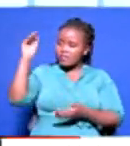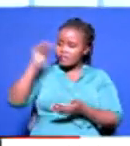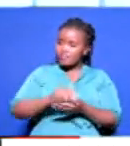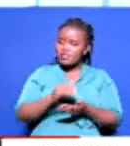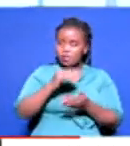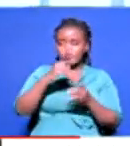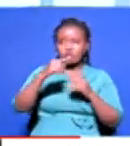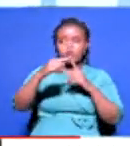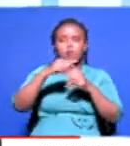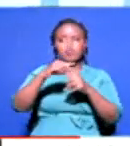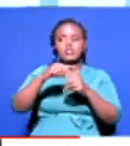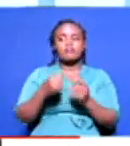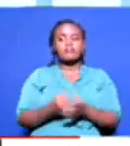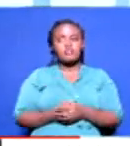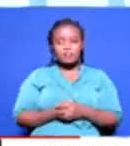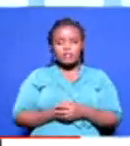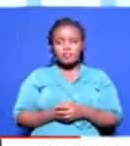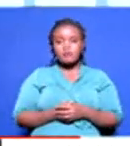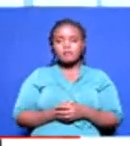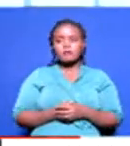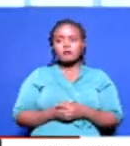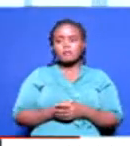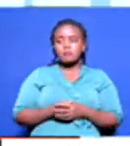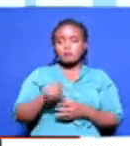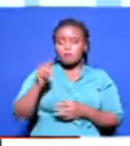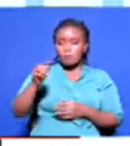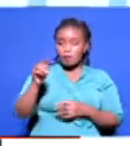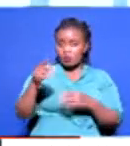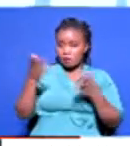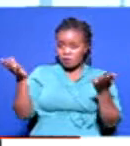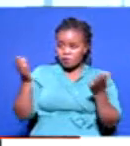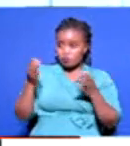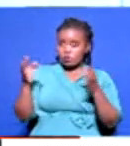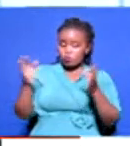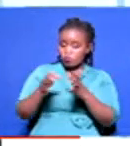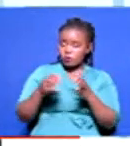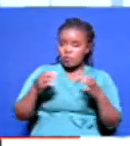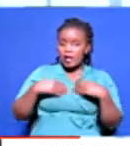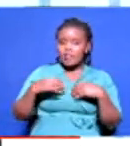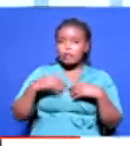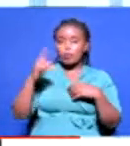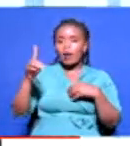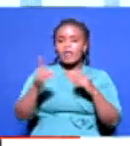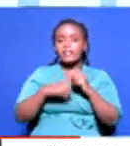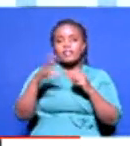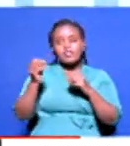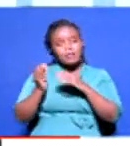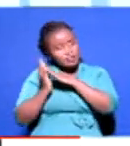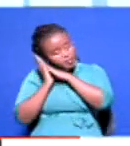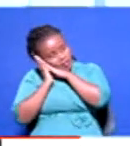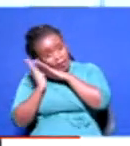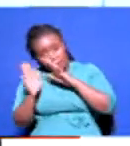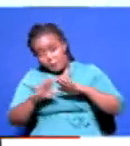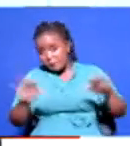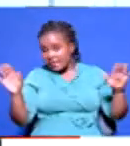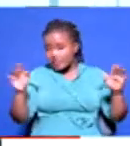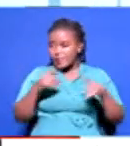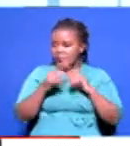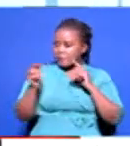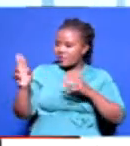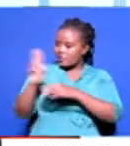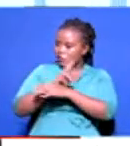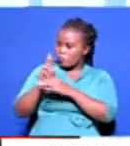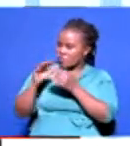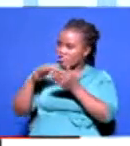rate. And that our isolation unit, the 160-bed capacity, has not been put to a lot of use, but whenever there